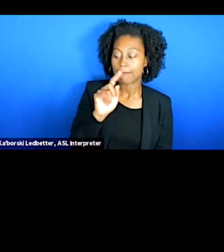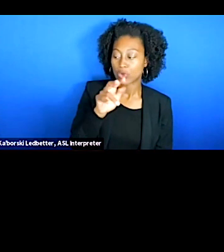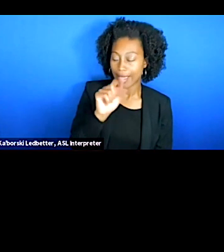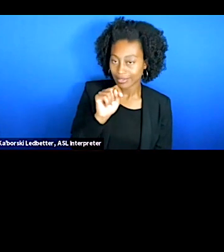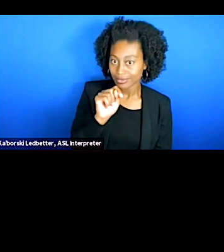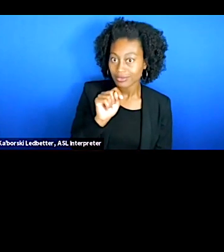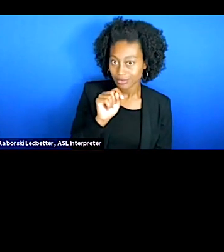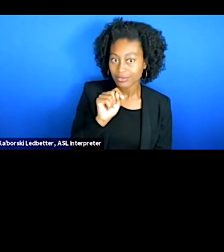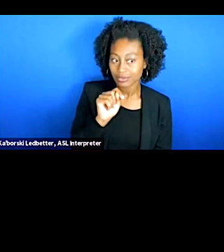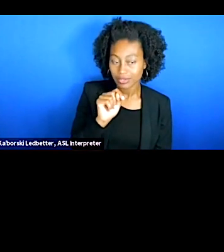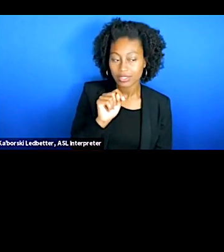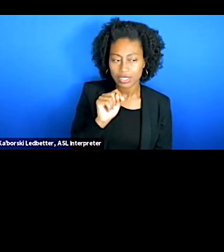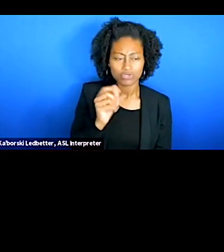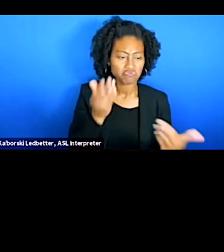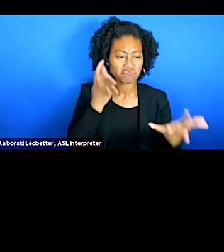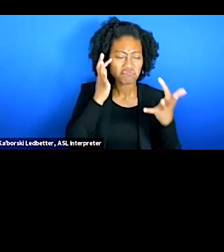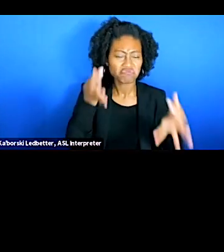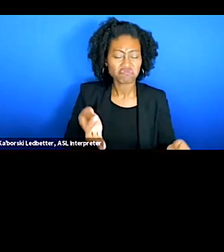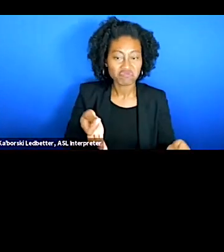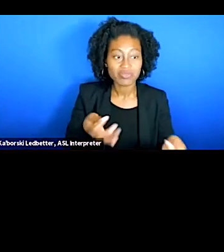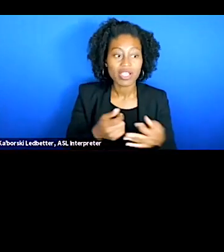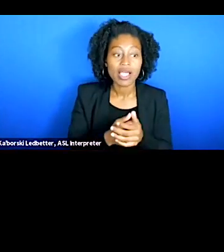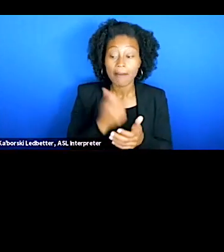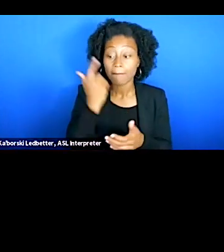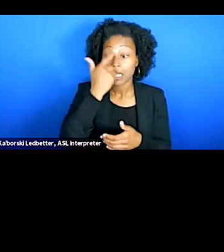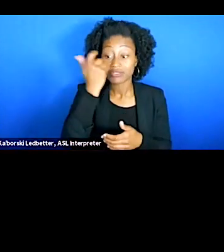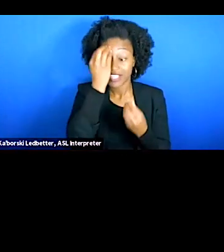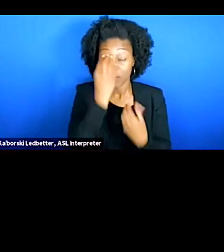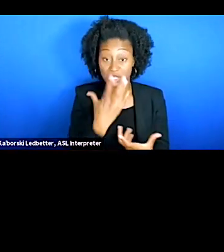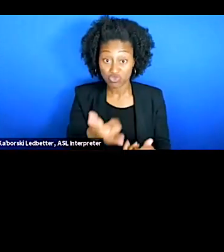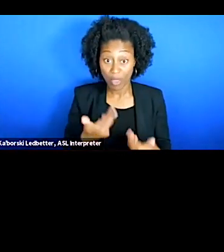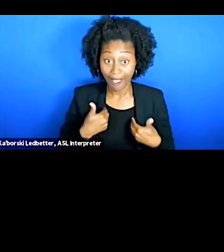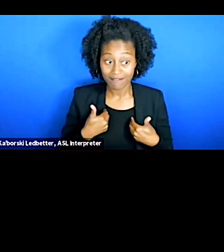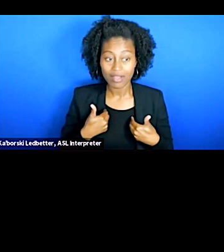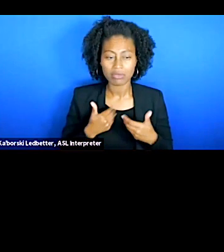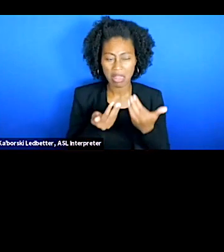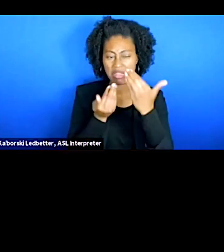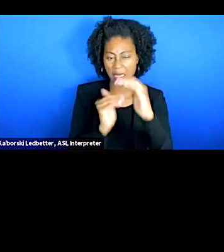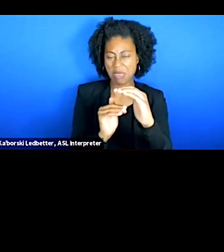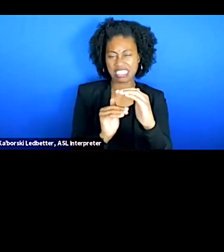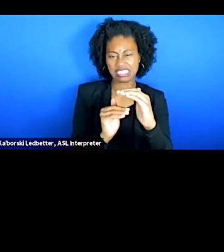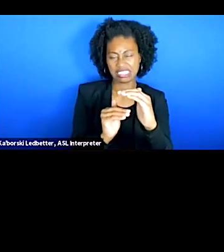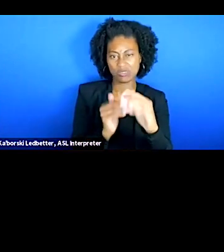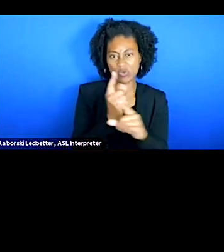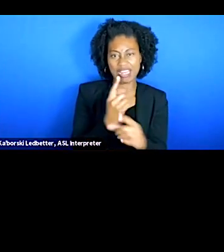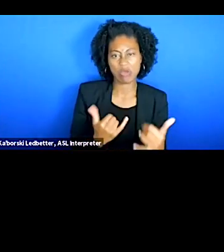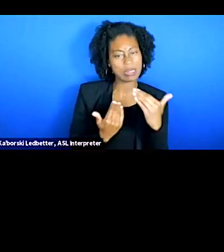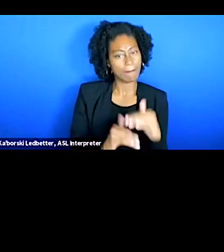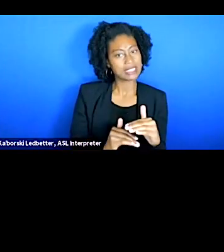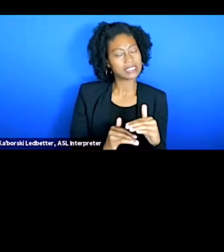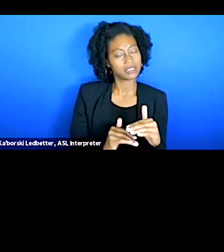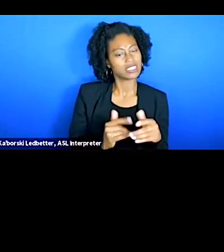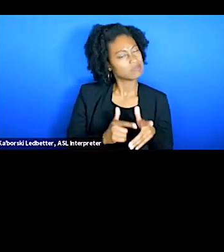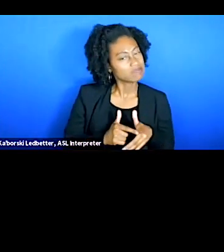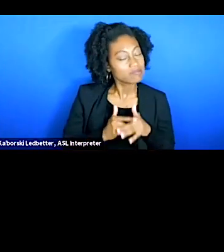to make your decisions. Because the information you will have is quite limited at this point, you want to be